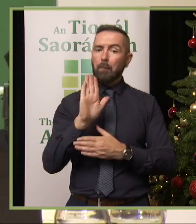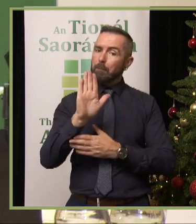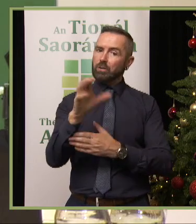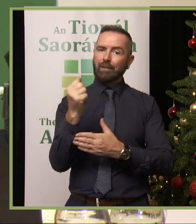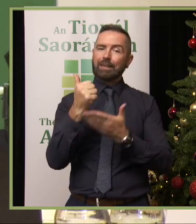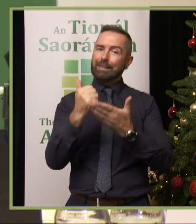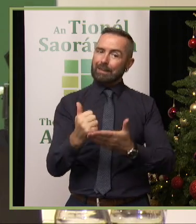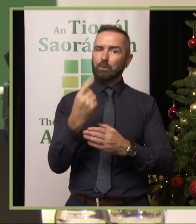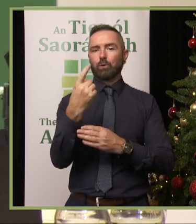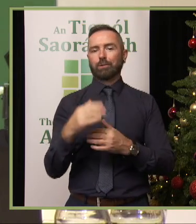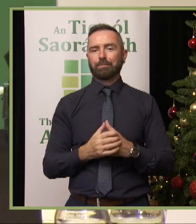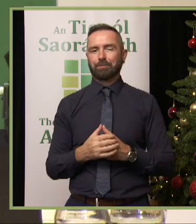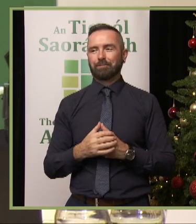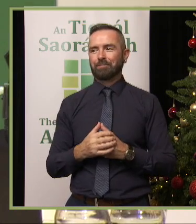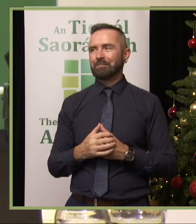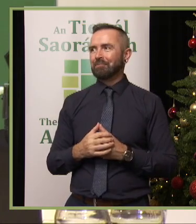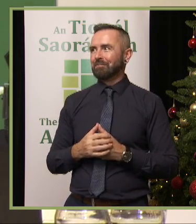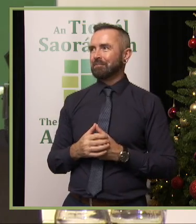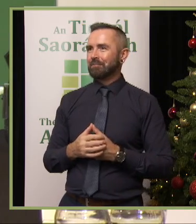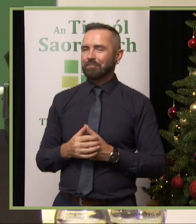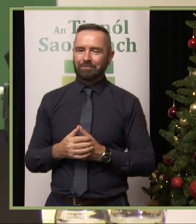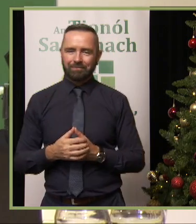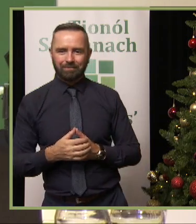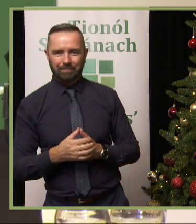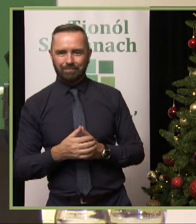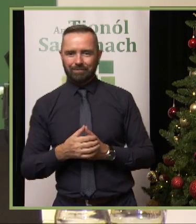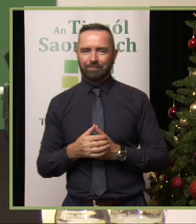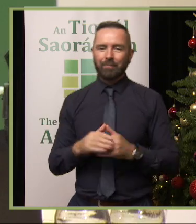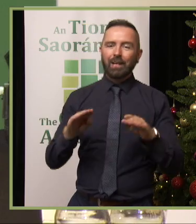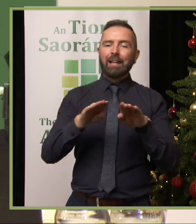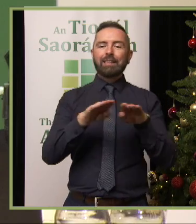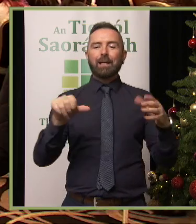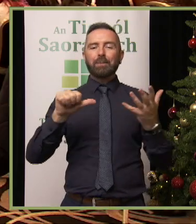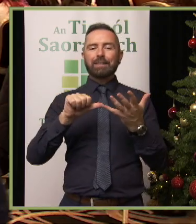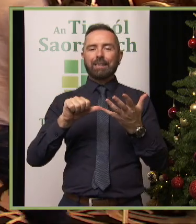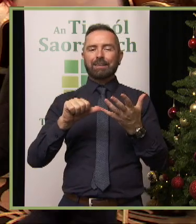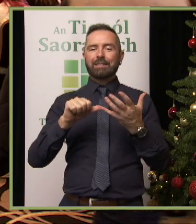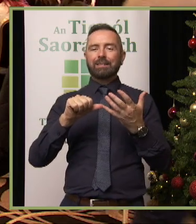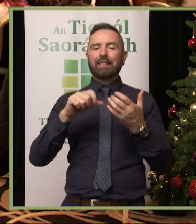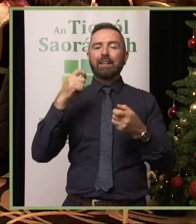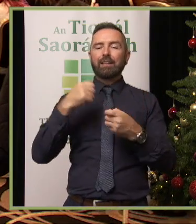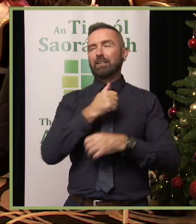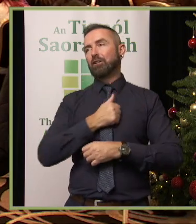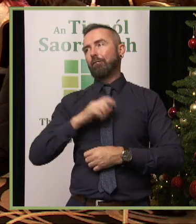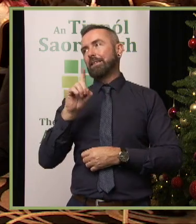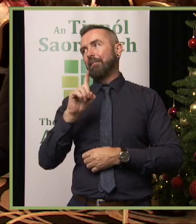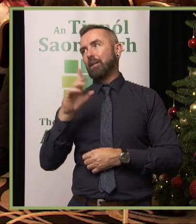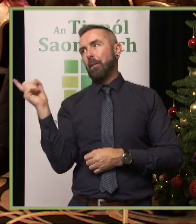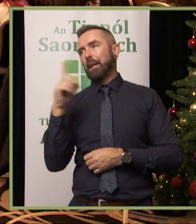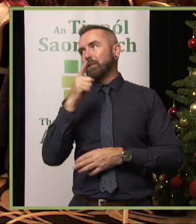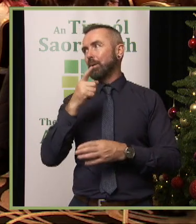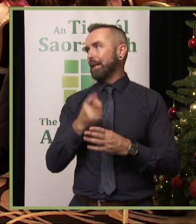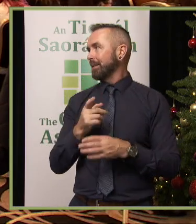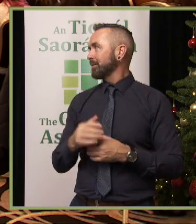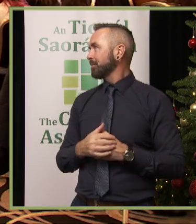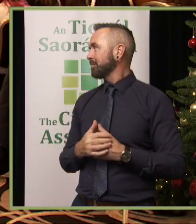Okay. Okay. Whoa. Okay. Table 6, Dan, and then sorry, David. Then the floor is back to you. We'll go to